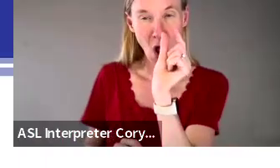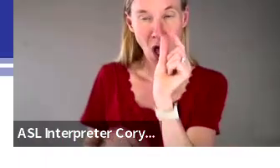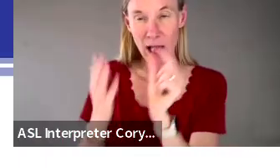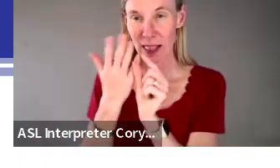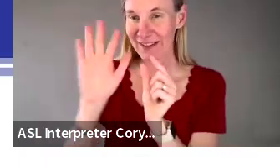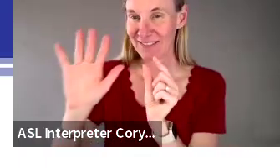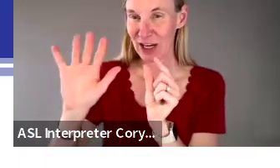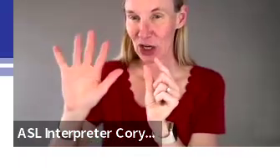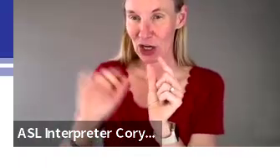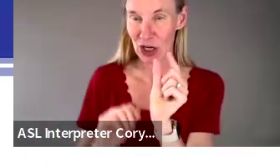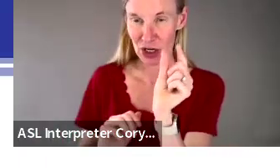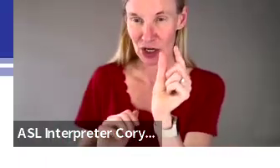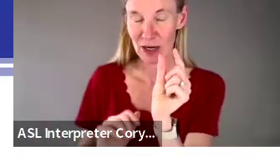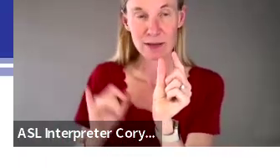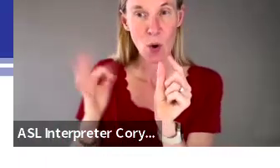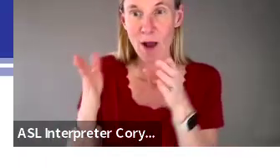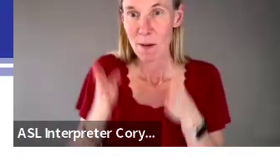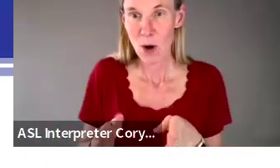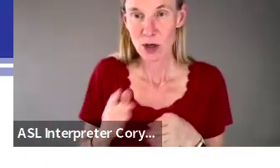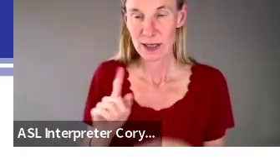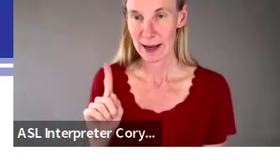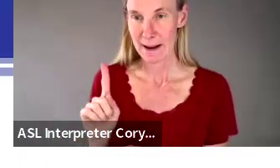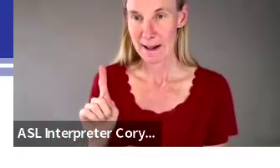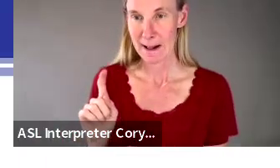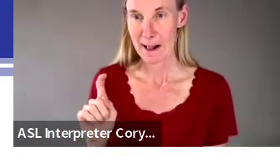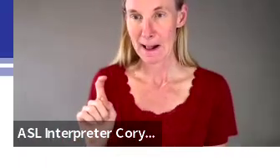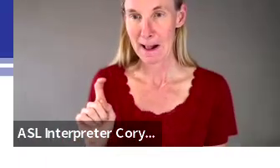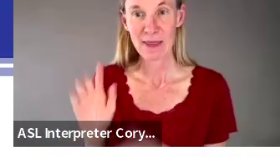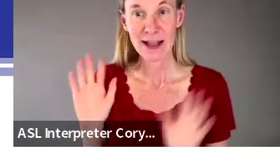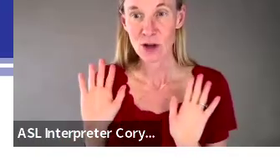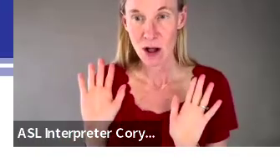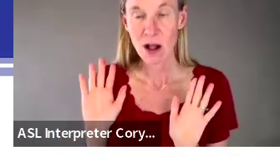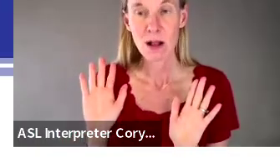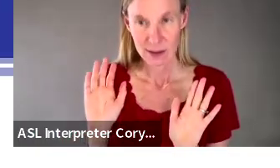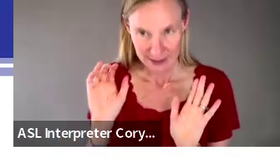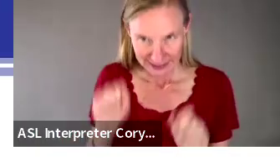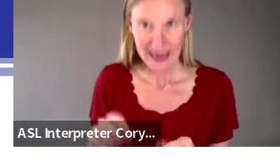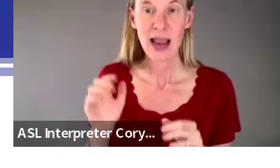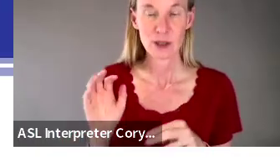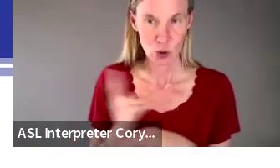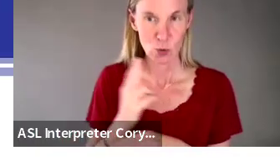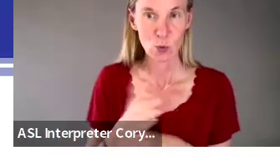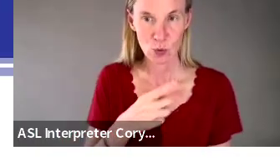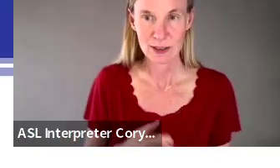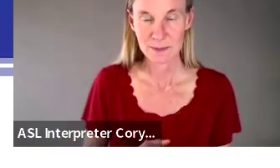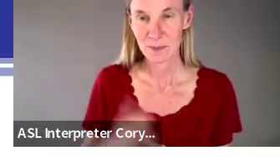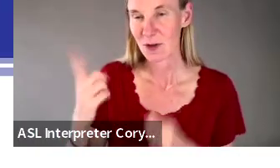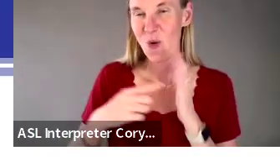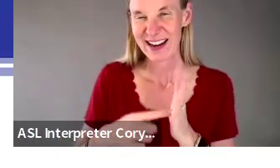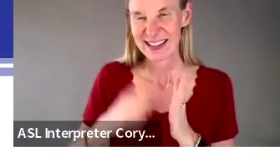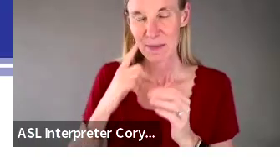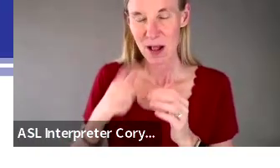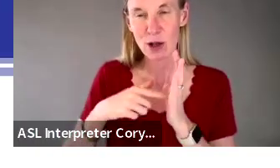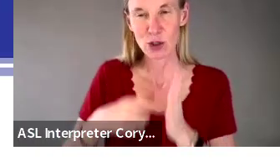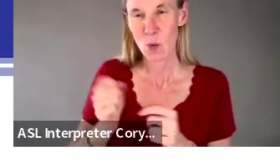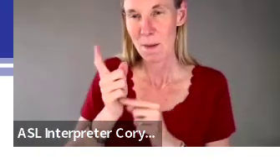So if the person can only barely curl their finger, they could activate a switch. The example I'm going to play in a minute is